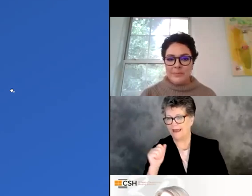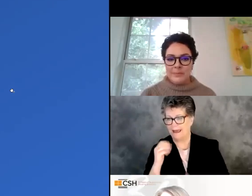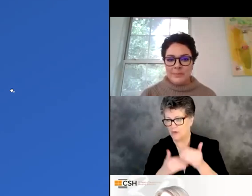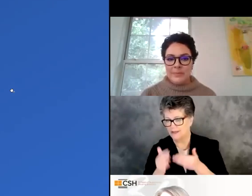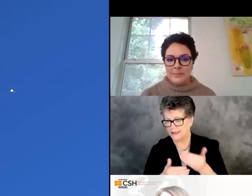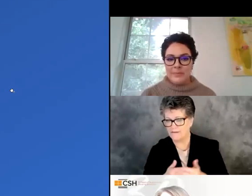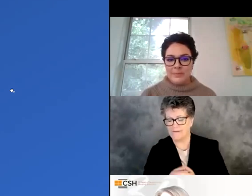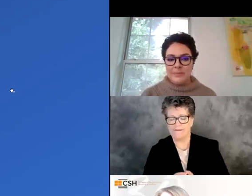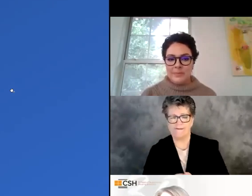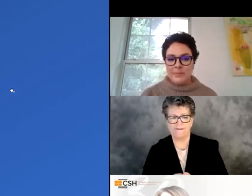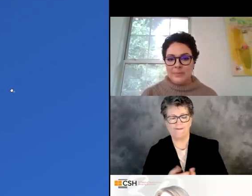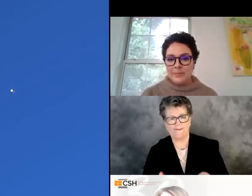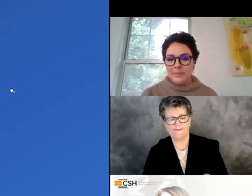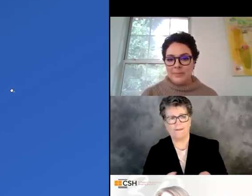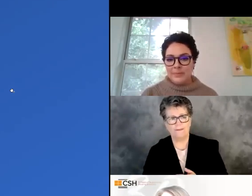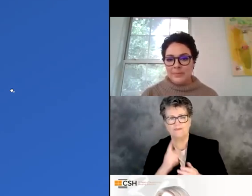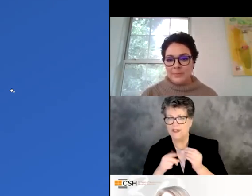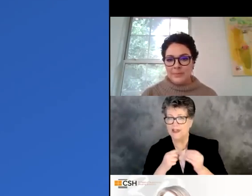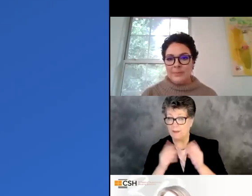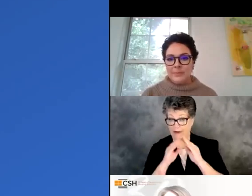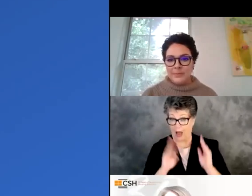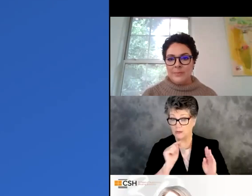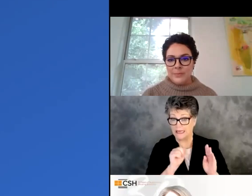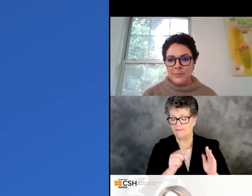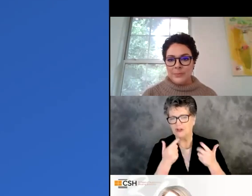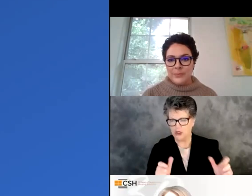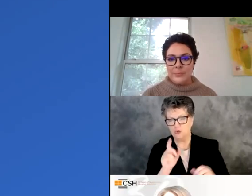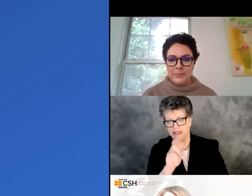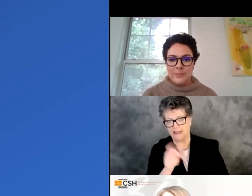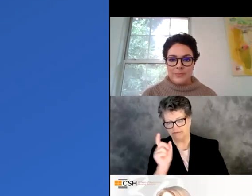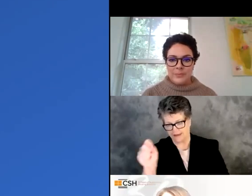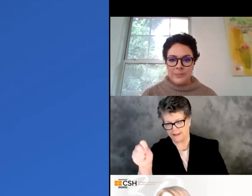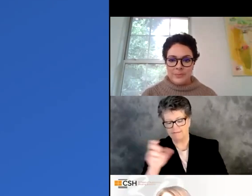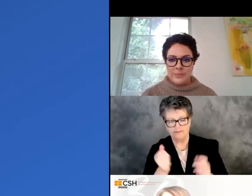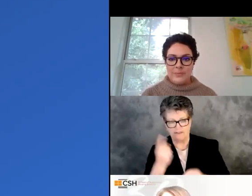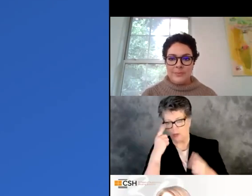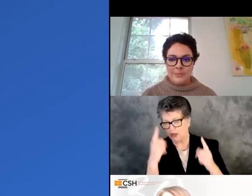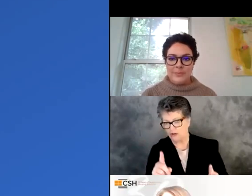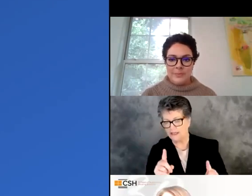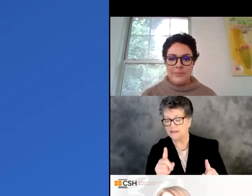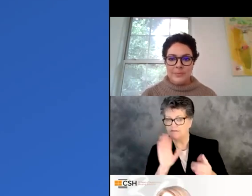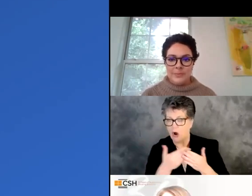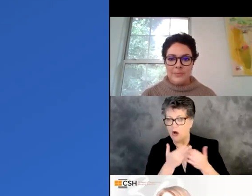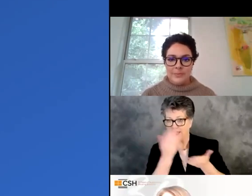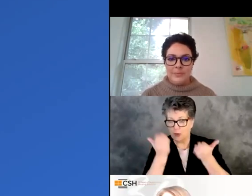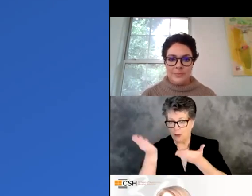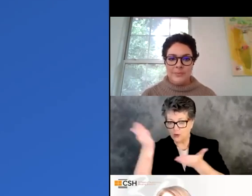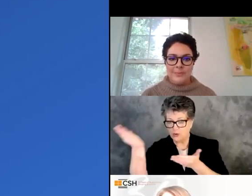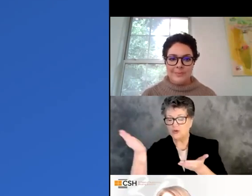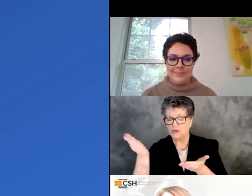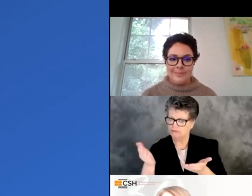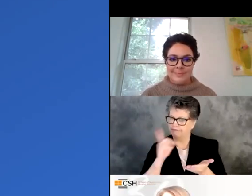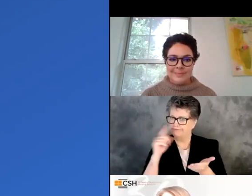which is thinking about housing. Absolutely huge need. And I think everybody agrees that all these proposals are